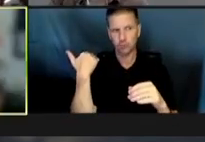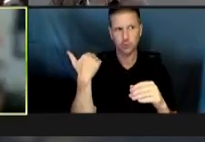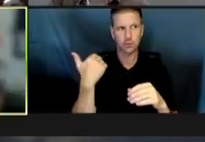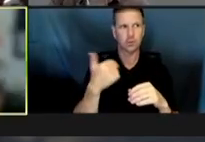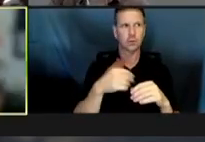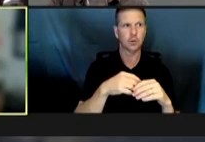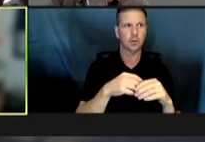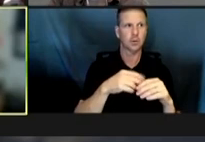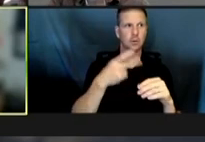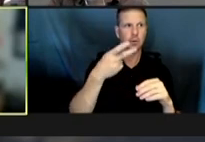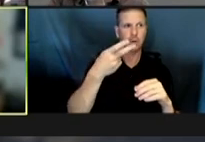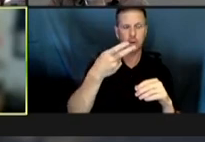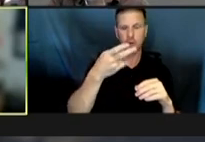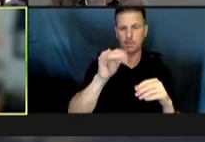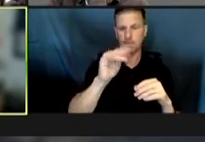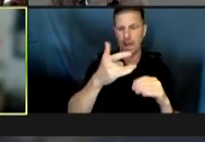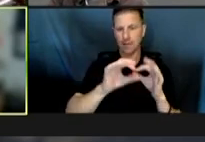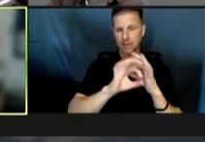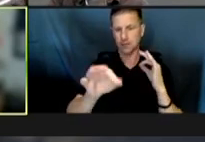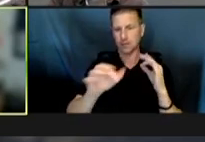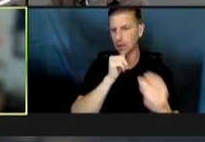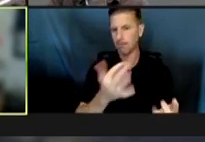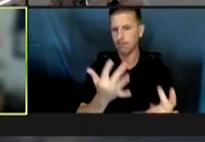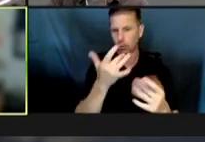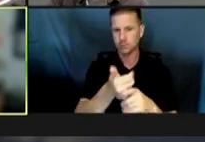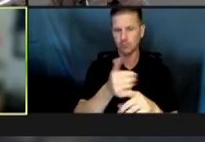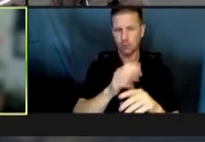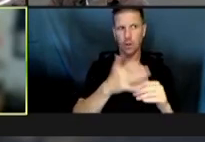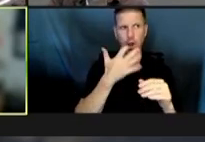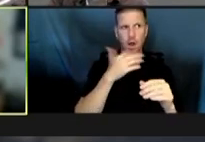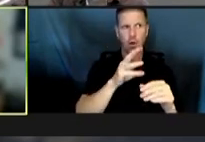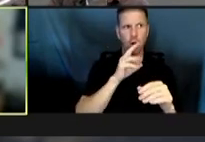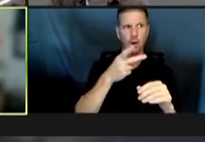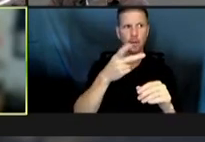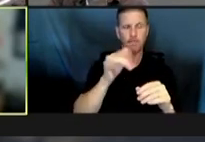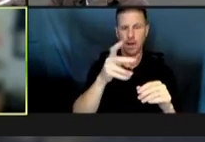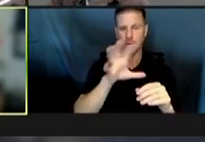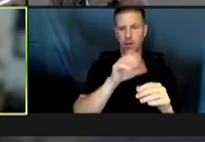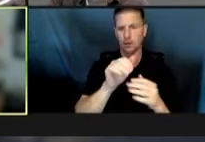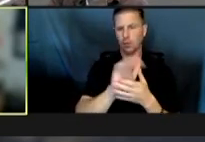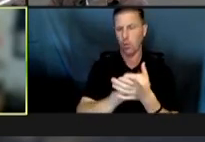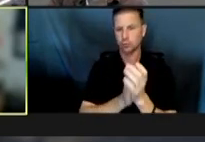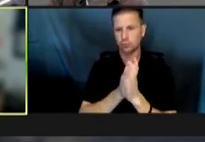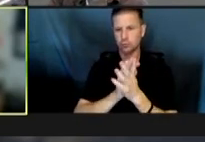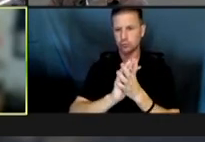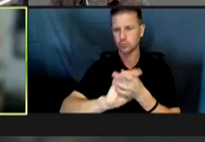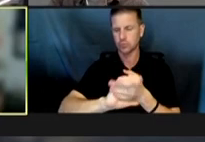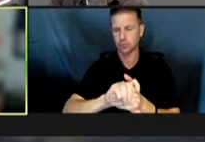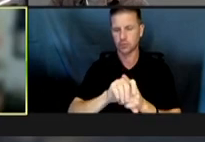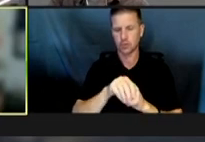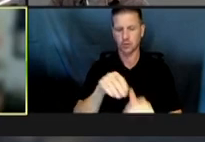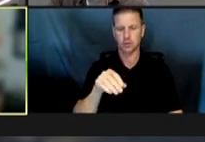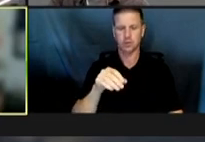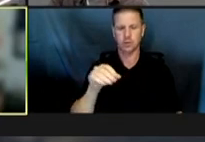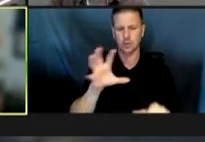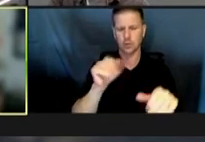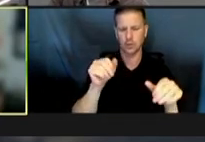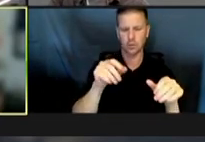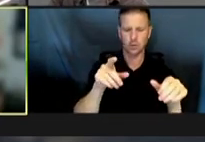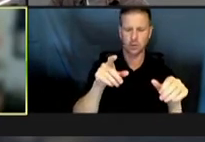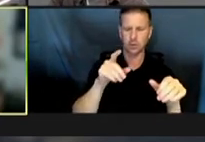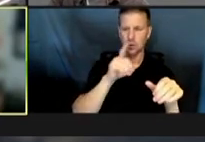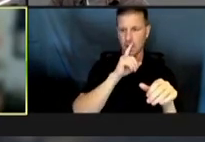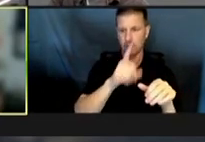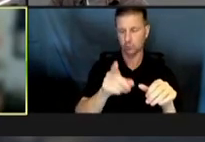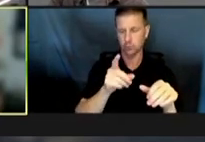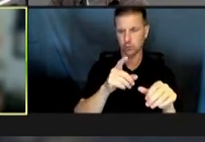piping has been insulated so she won't burn herself on the hot water pipe, and wash her hands. And it was